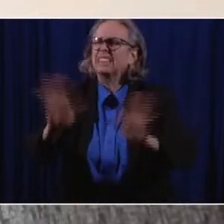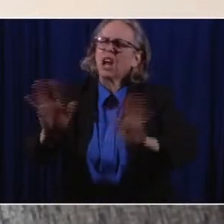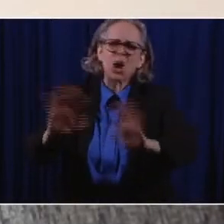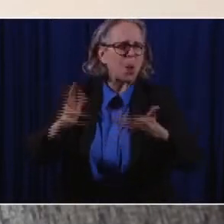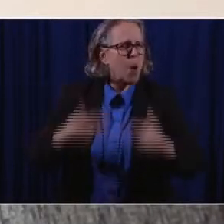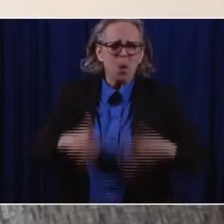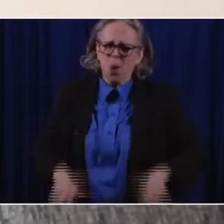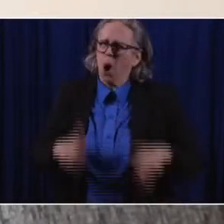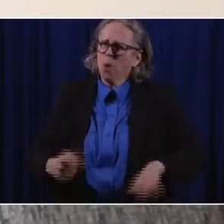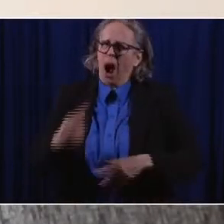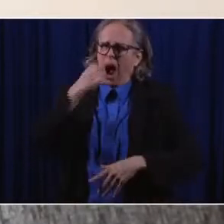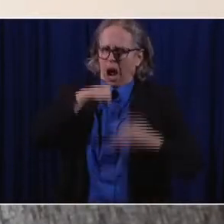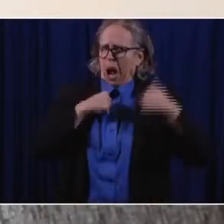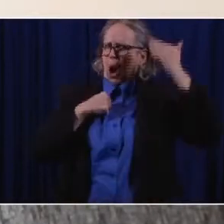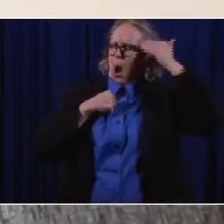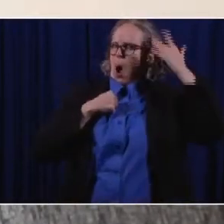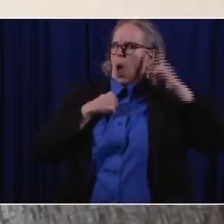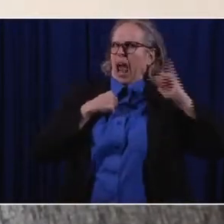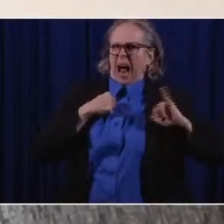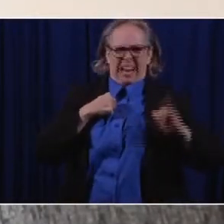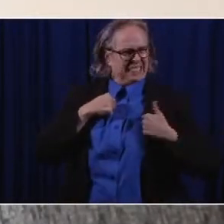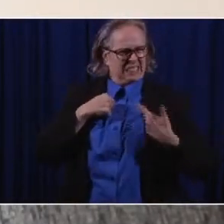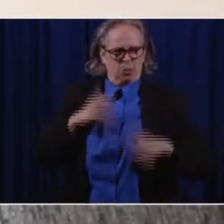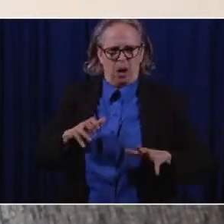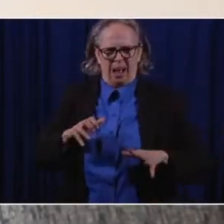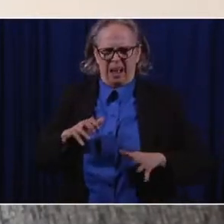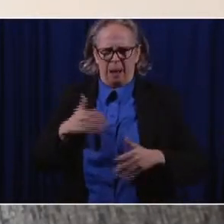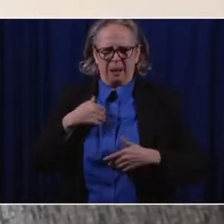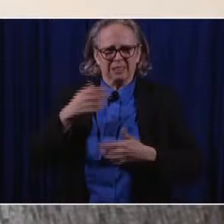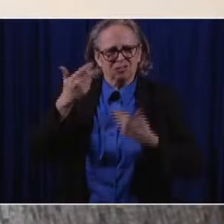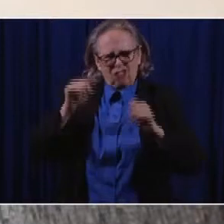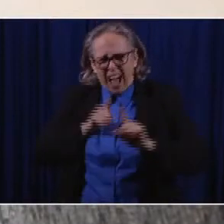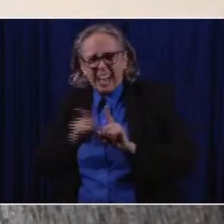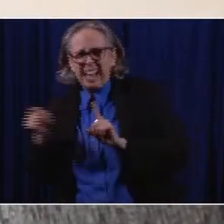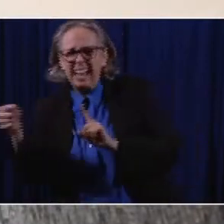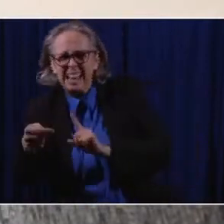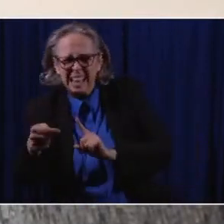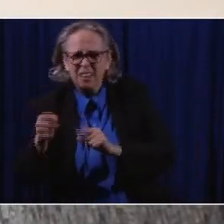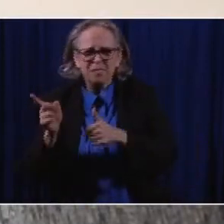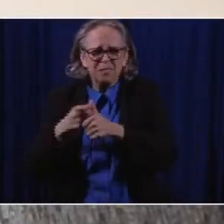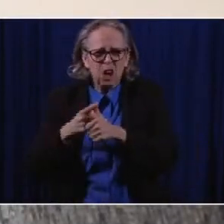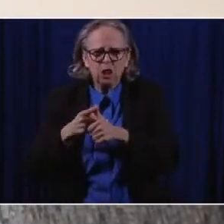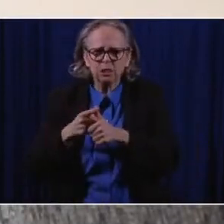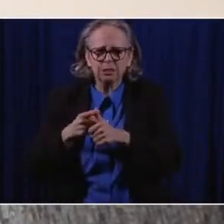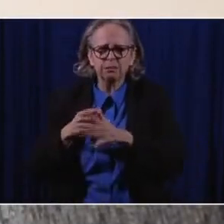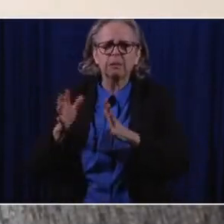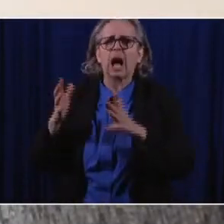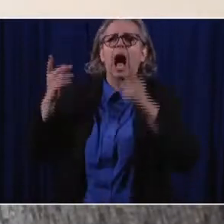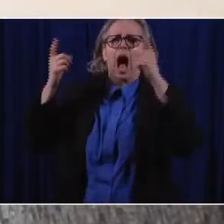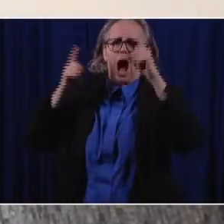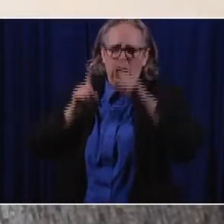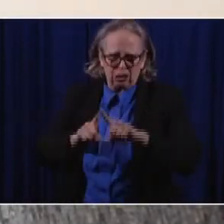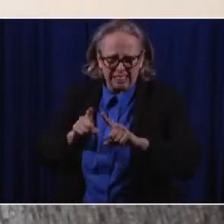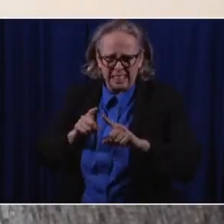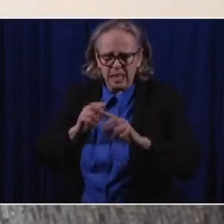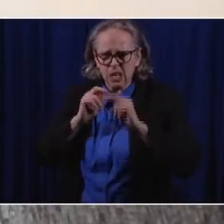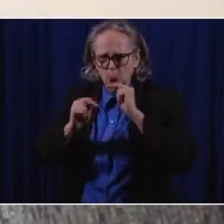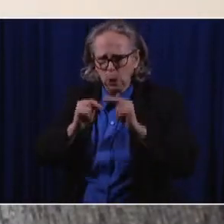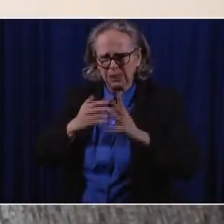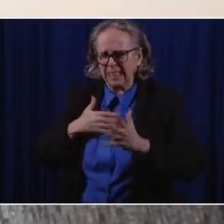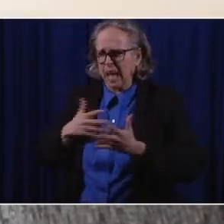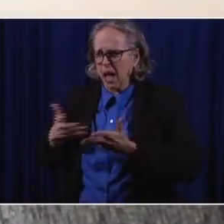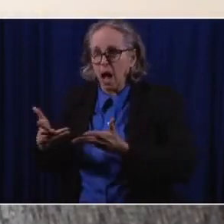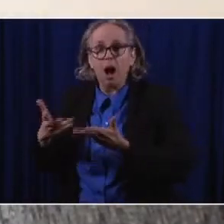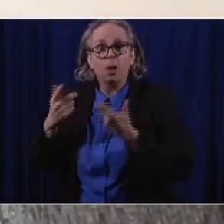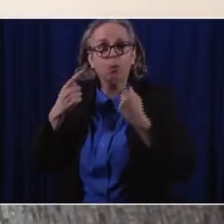intubated, and thankfully that worked, and I didn't have to go on a ventilator. But I was at the